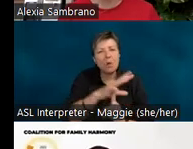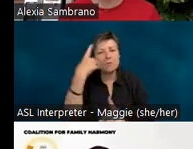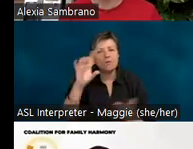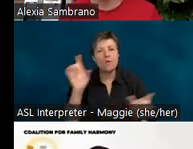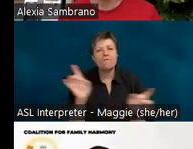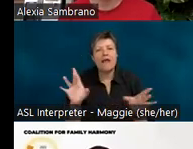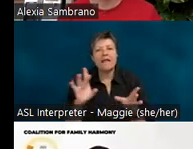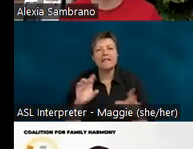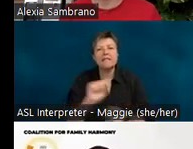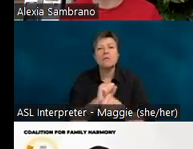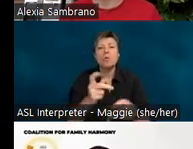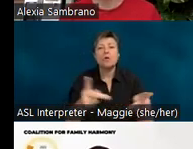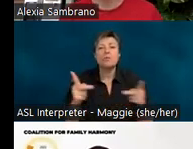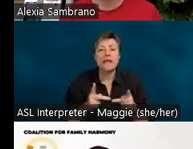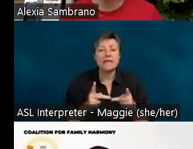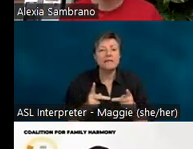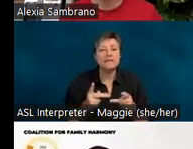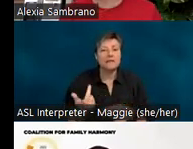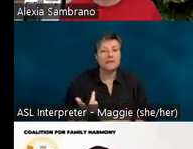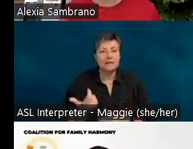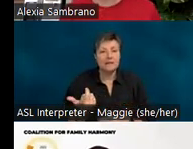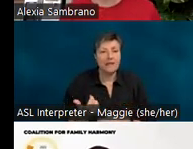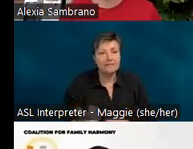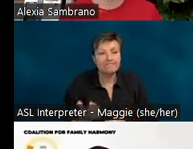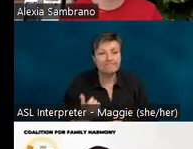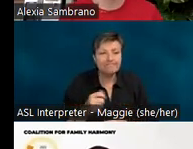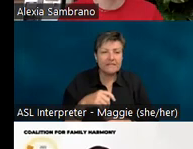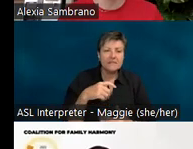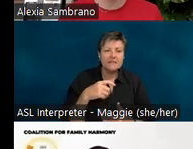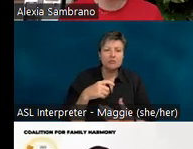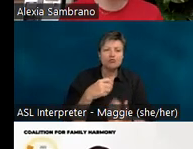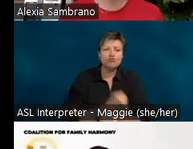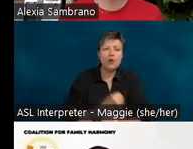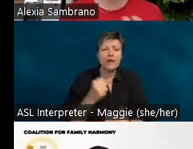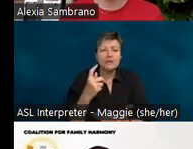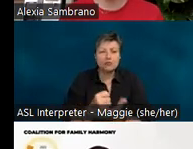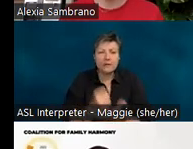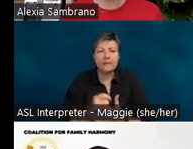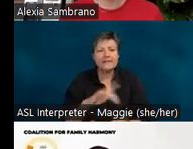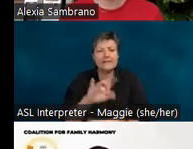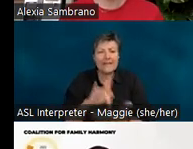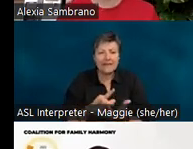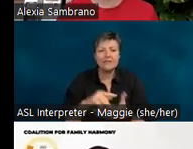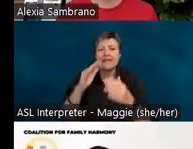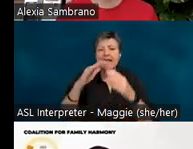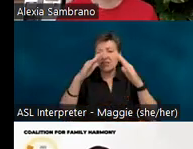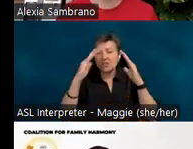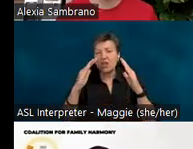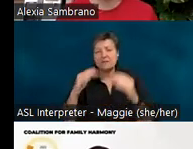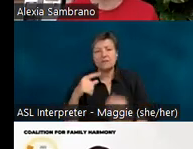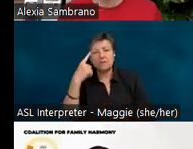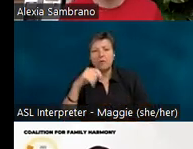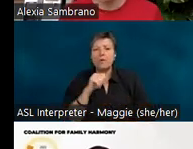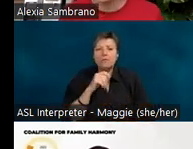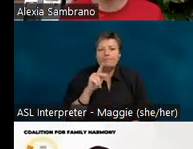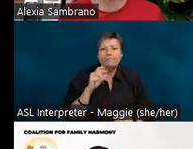shelters for the unhoused and individuals experiencing abuse, and even in prisons. So these issues are further exacerbated by other markers of social